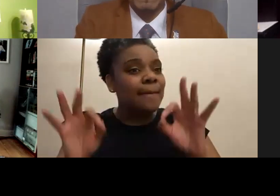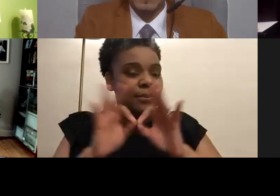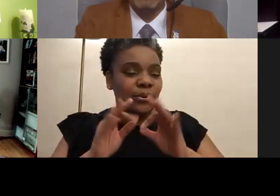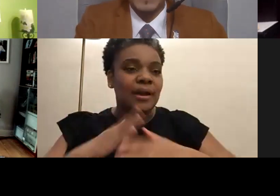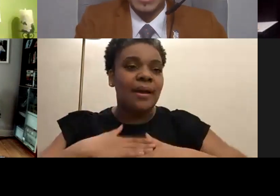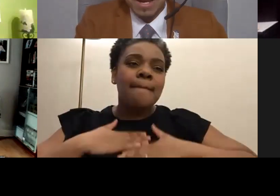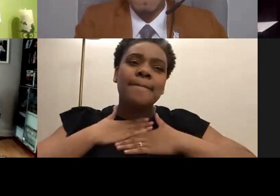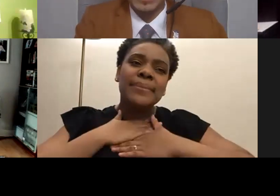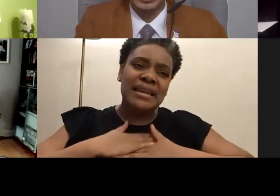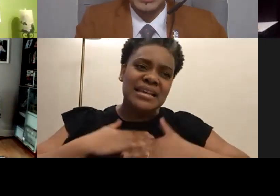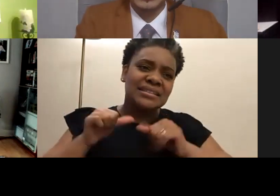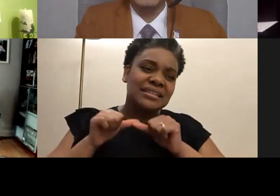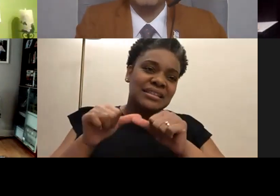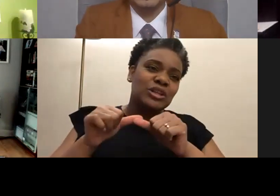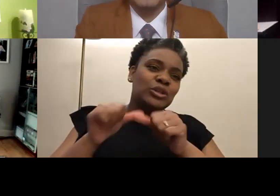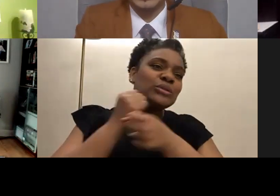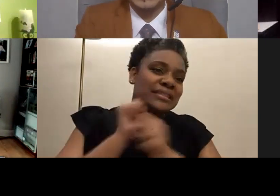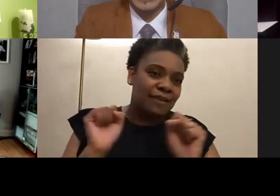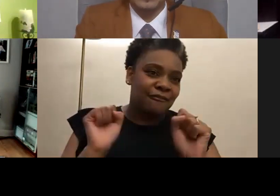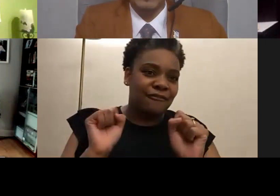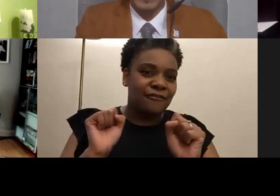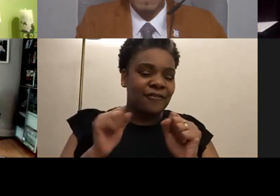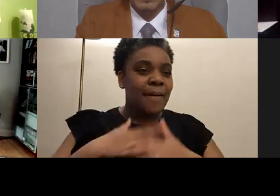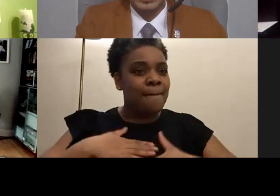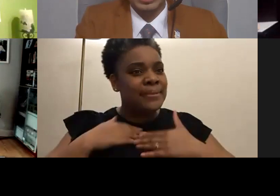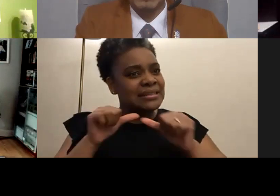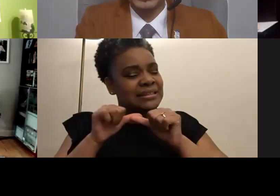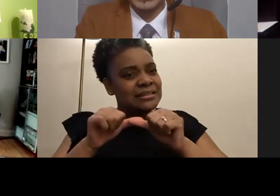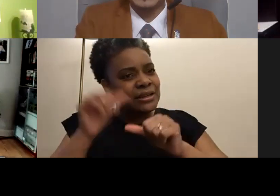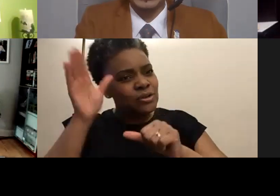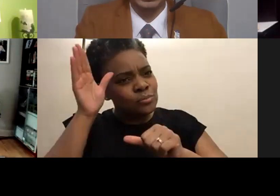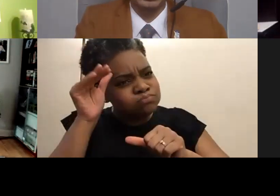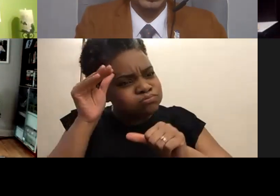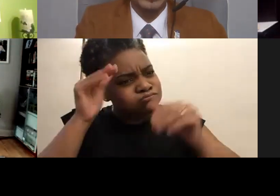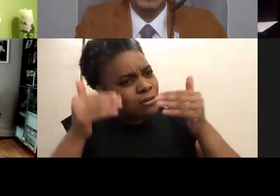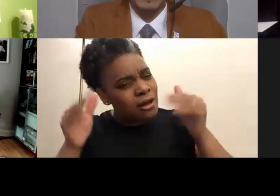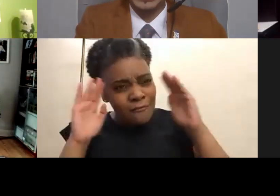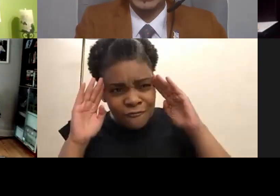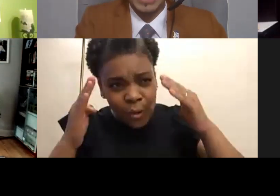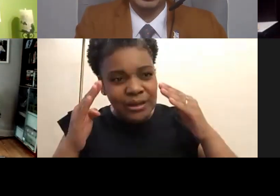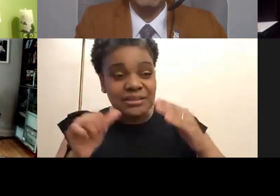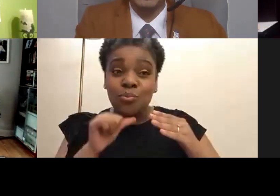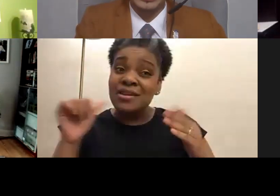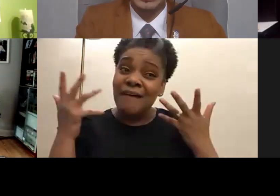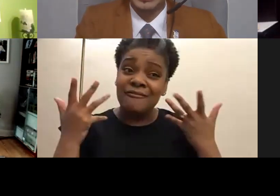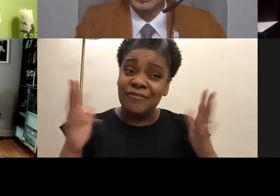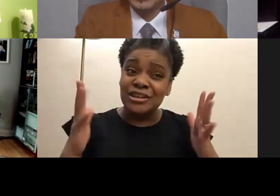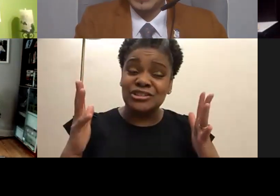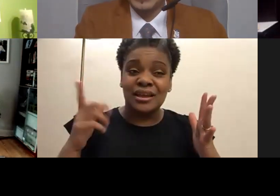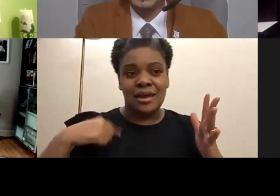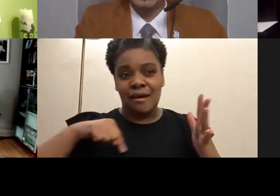be vigilant. This is not over. This is an issue that affects our